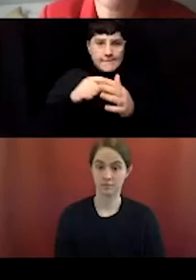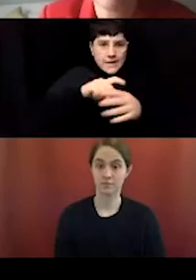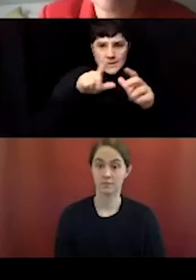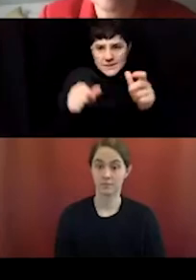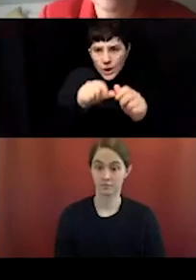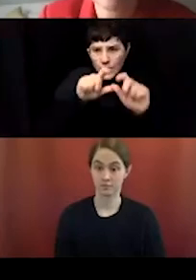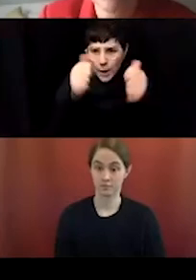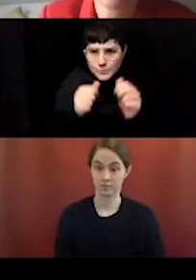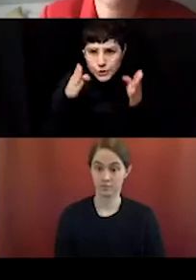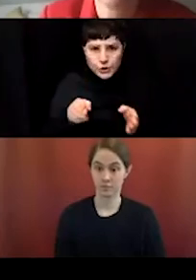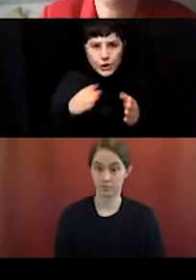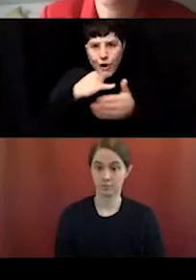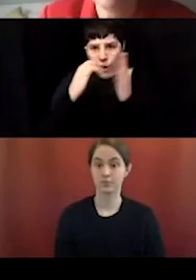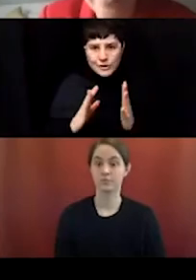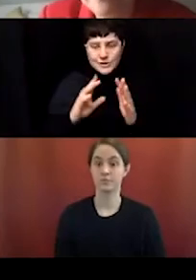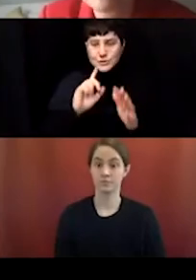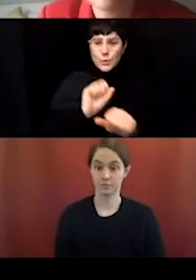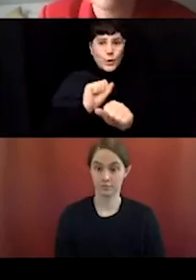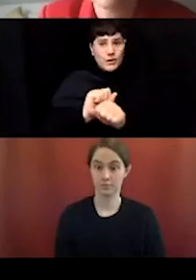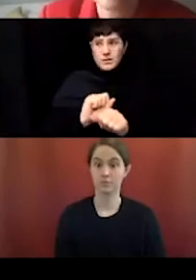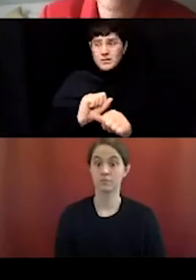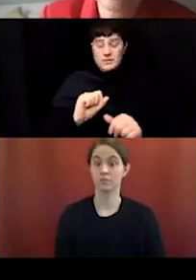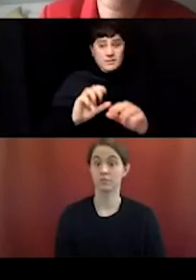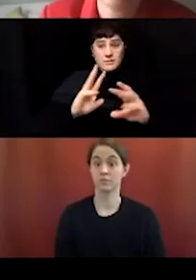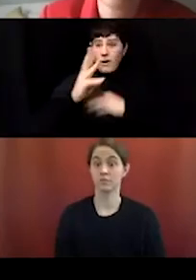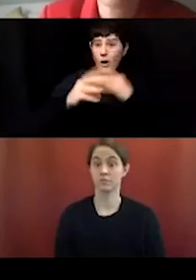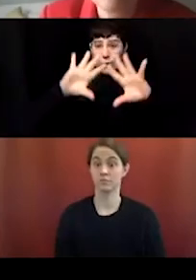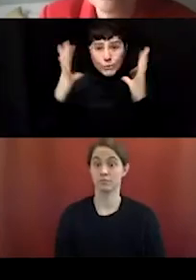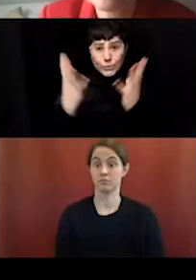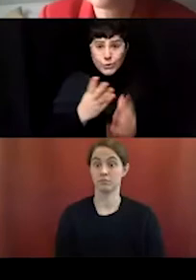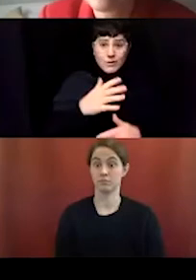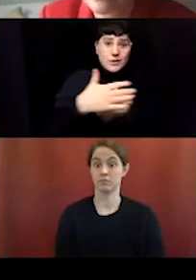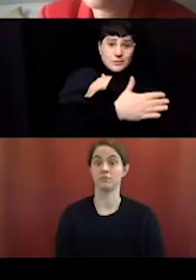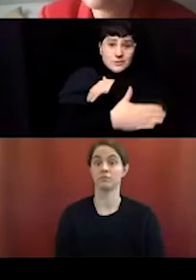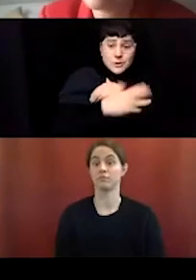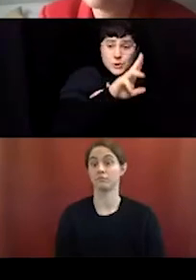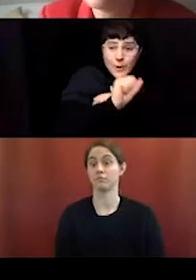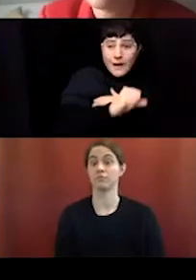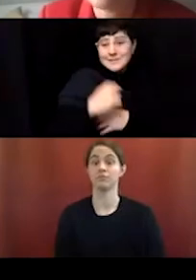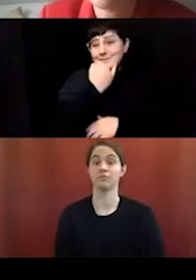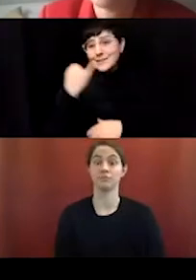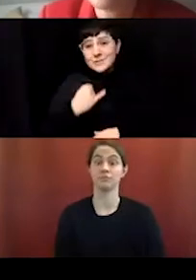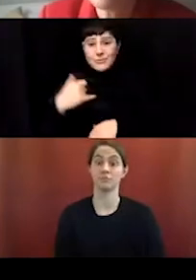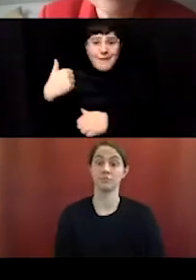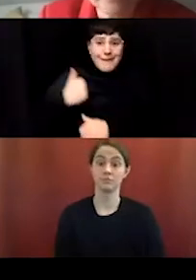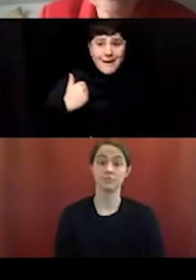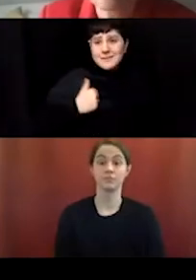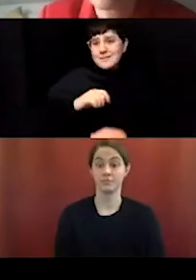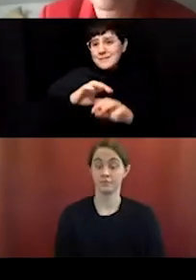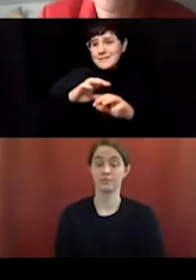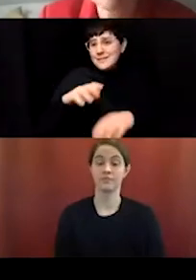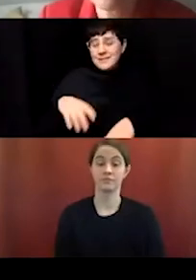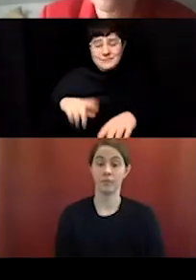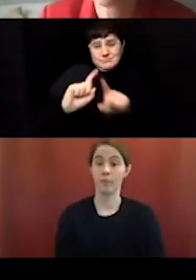spread across the US, Israel, Australia, Canada, in